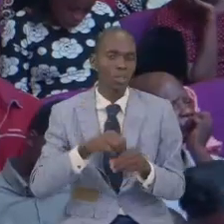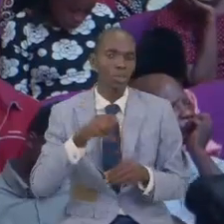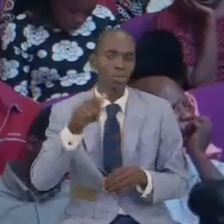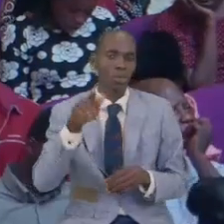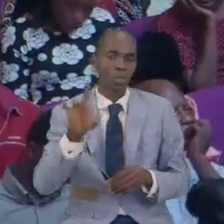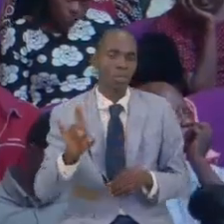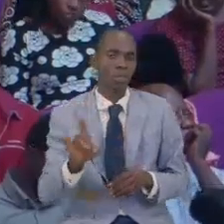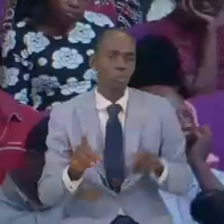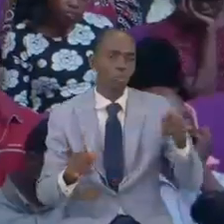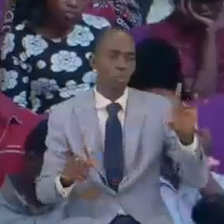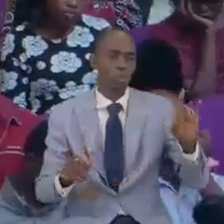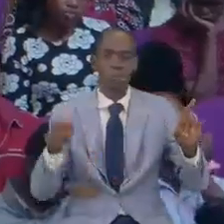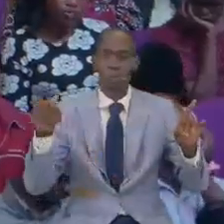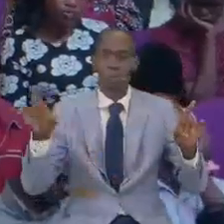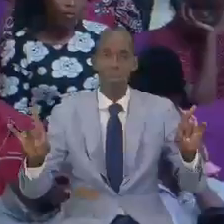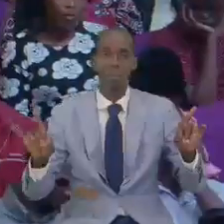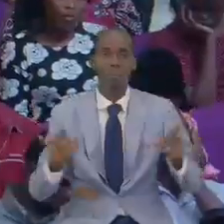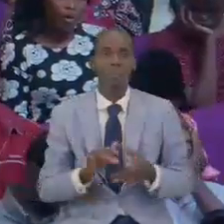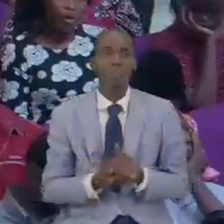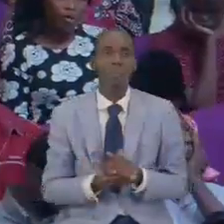verse 28, and